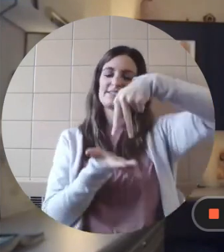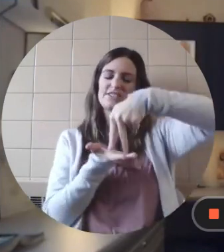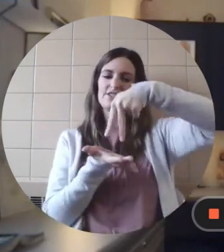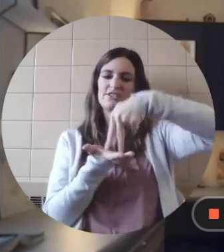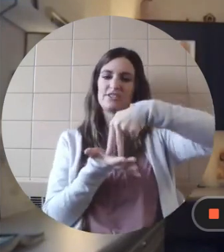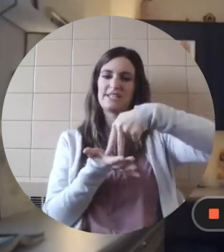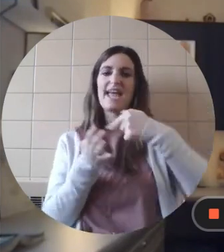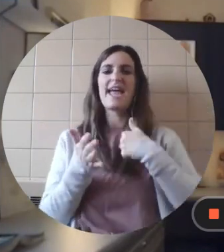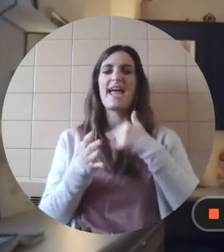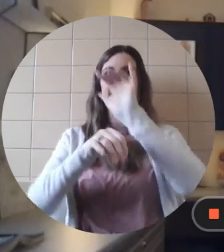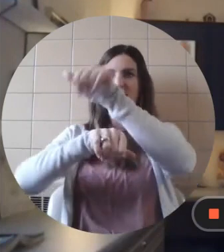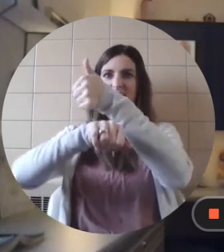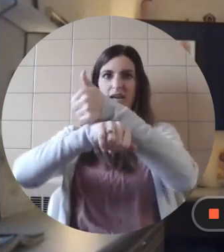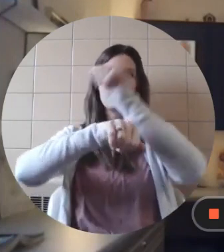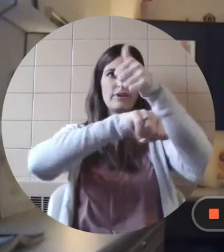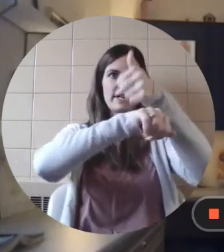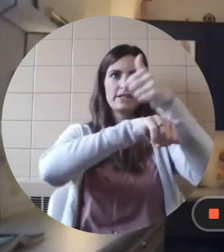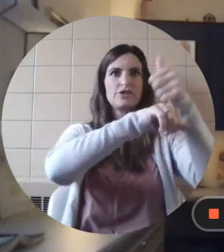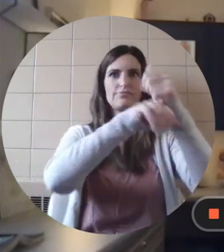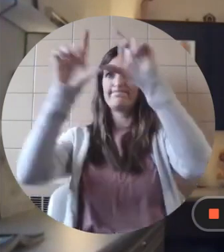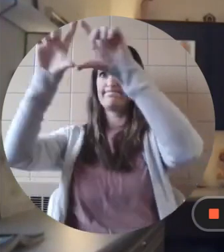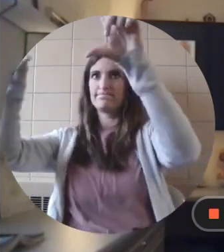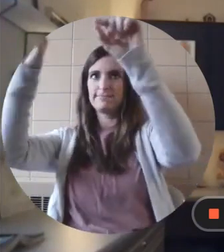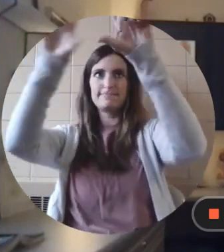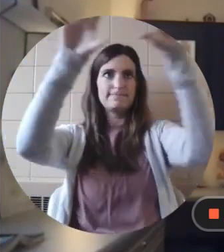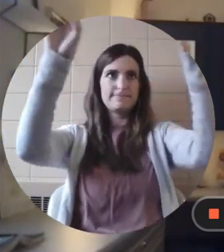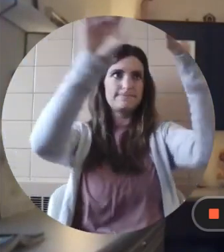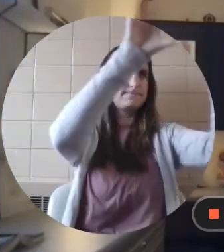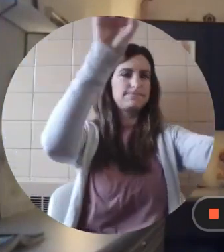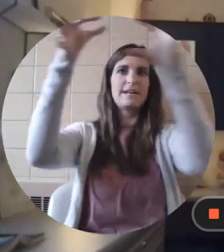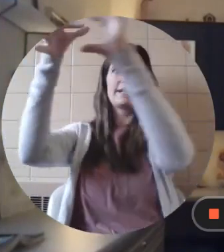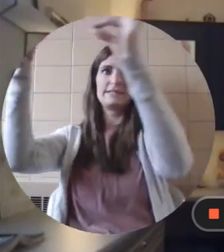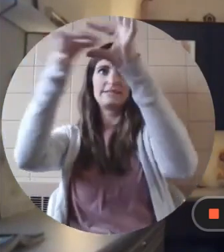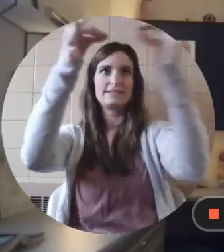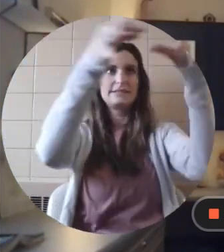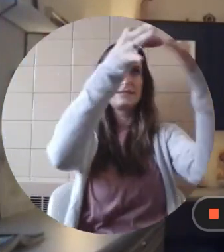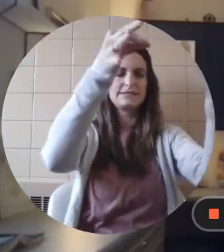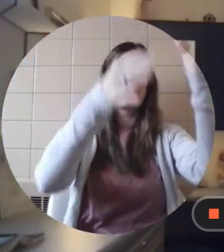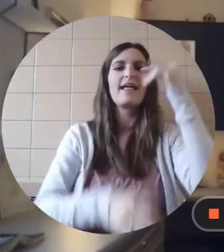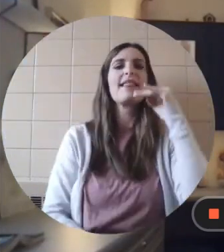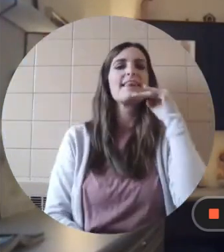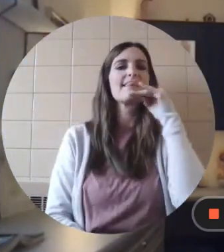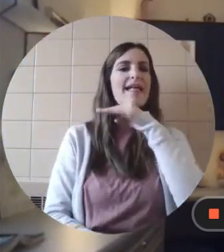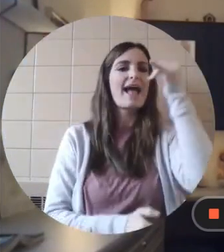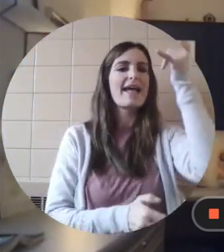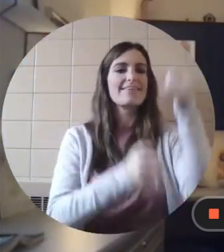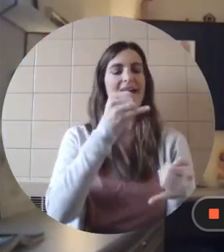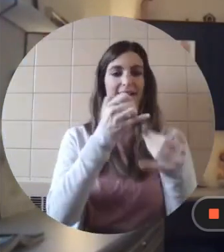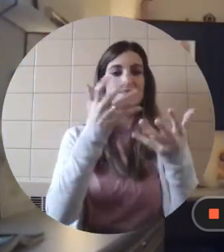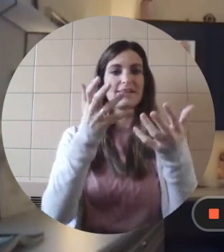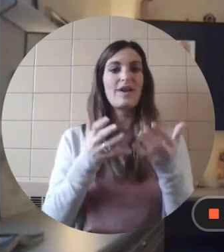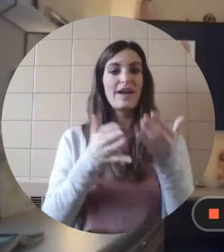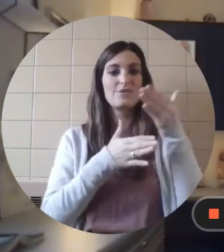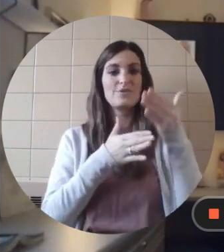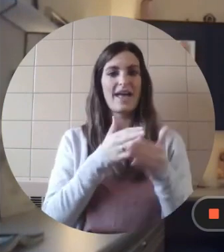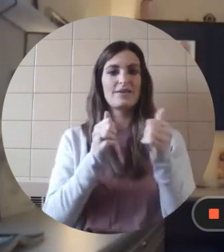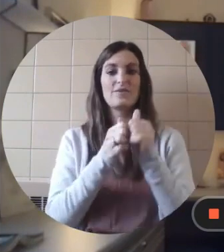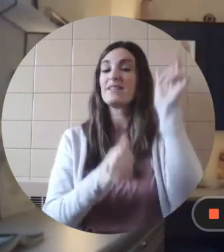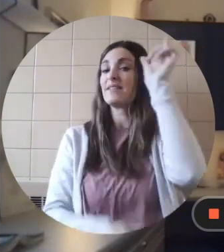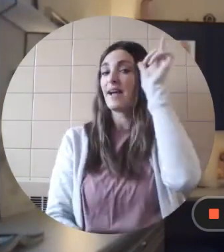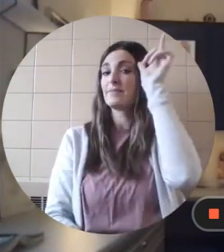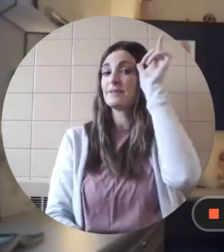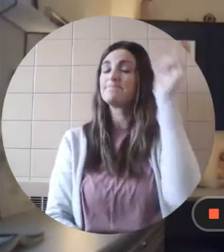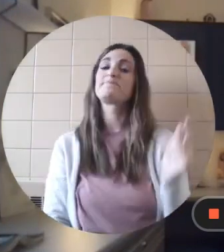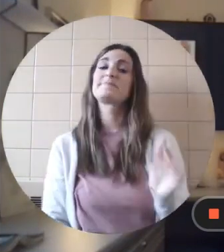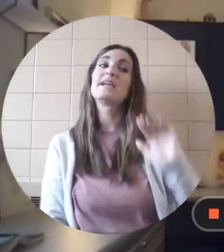I arranged the cue cards on the windowsill behind me so that the lie would be last. I wanted to end with Lappy. Let me introduce you to